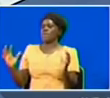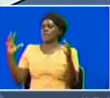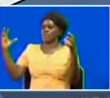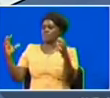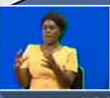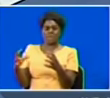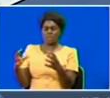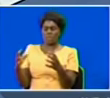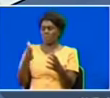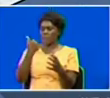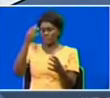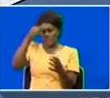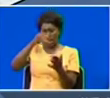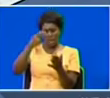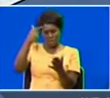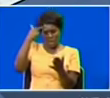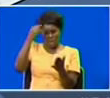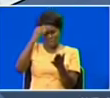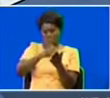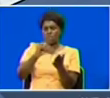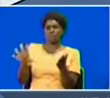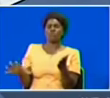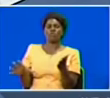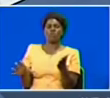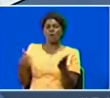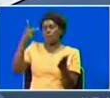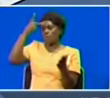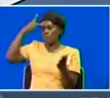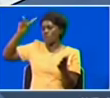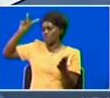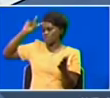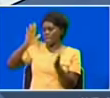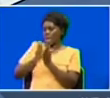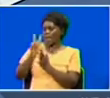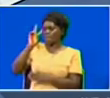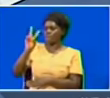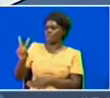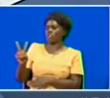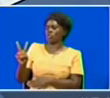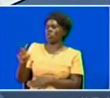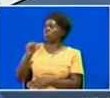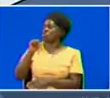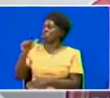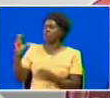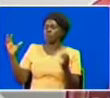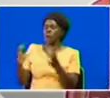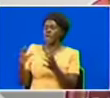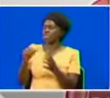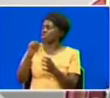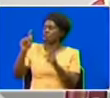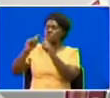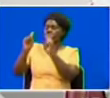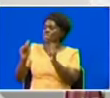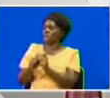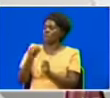get away from people's mind. Right. Because you need to elect someone based on their policies and their vision, not the party, not the tribe, and not how much